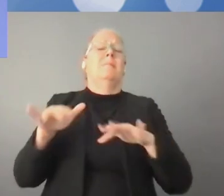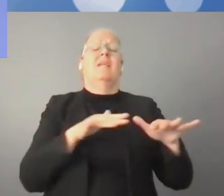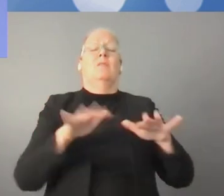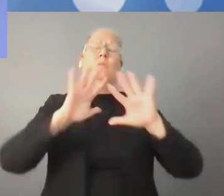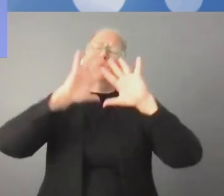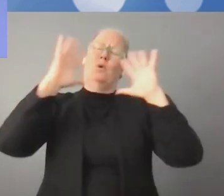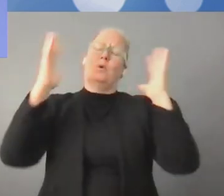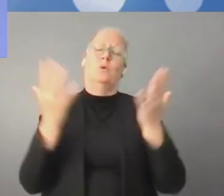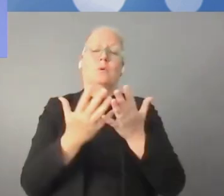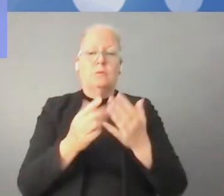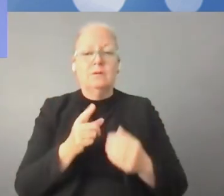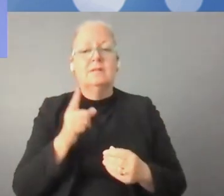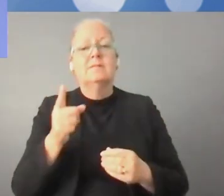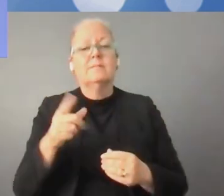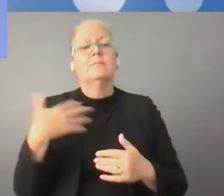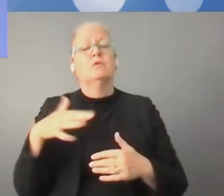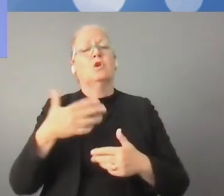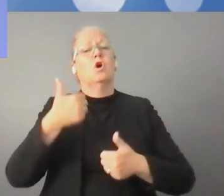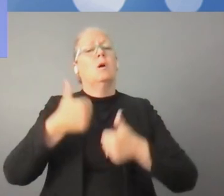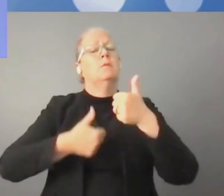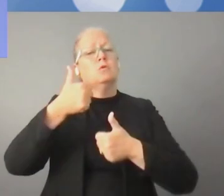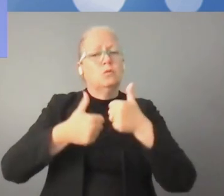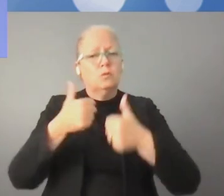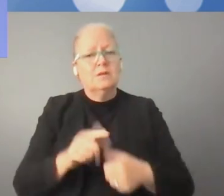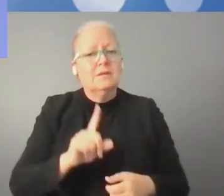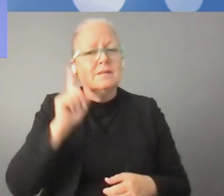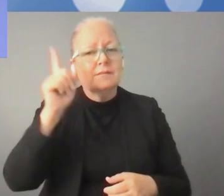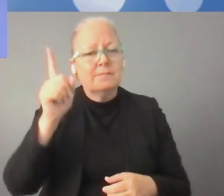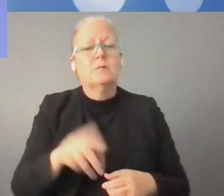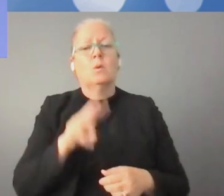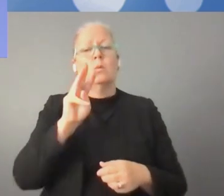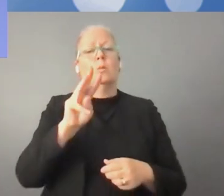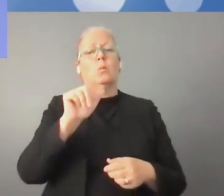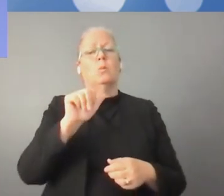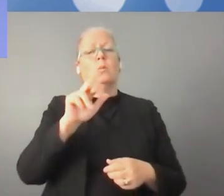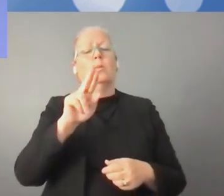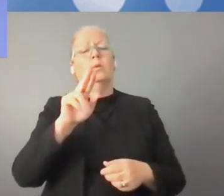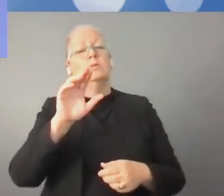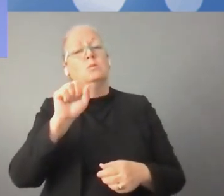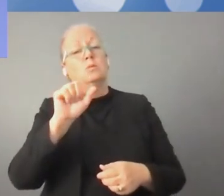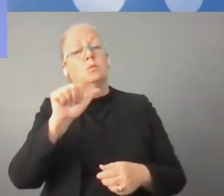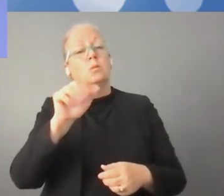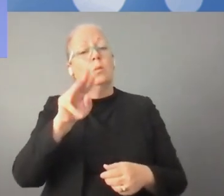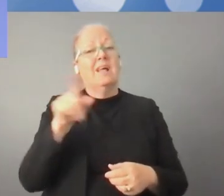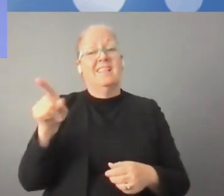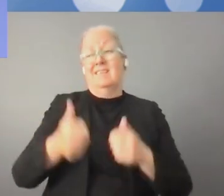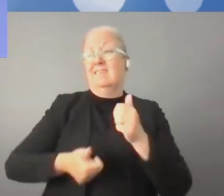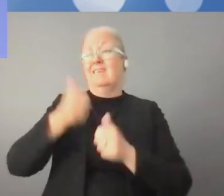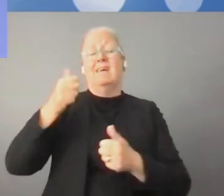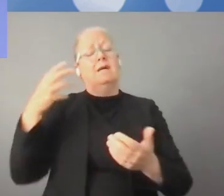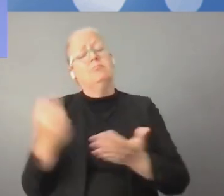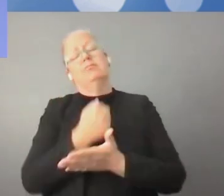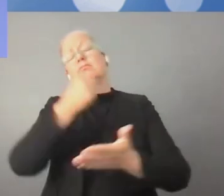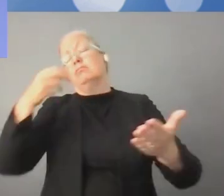Chopin Piano Competition in Warsaw, where he won more prizes than anyone else that year. He has performed in the most